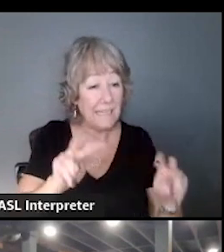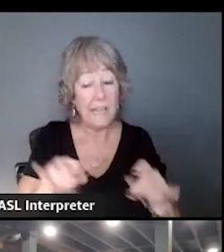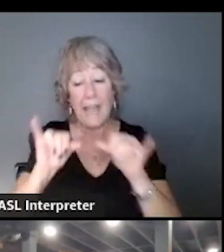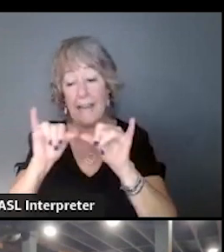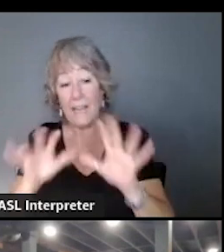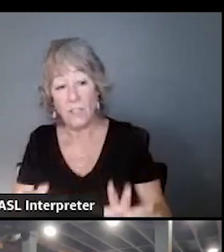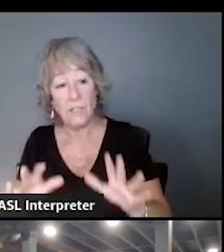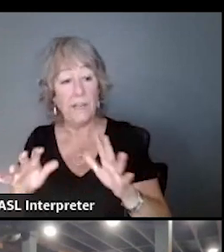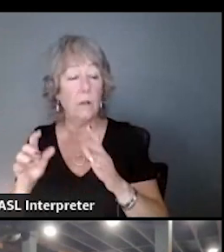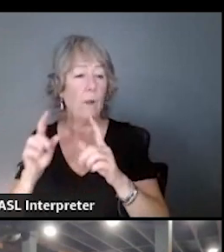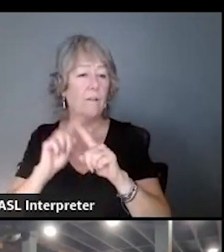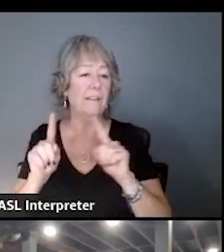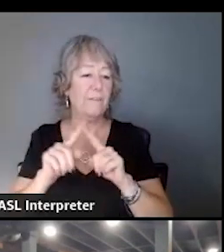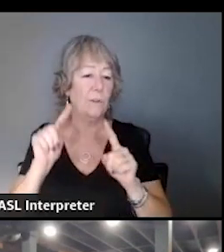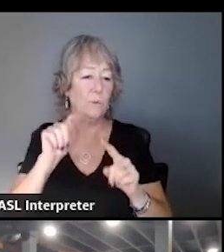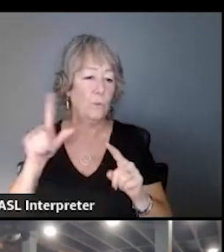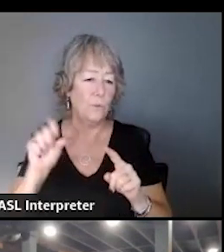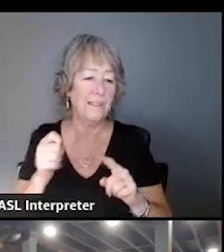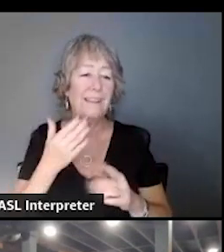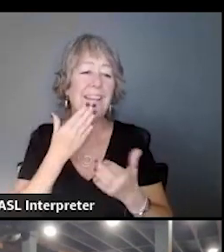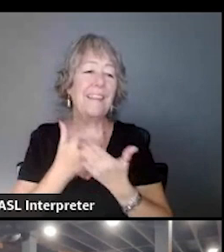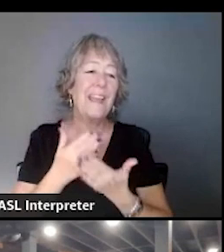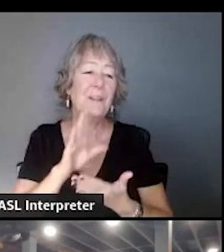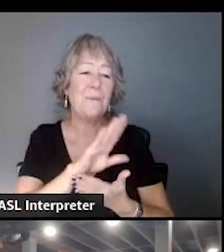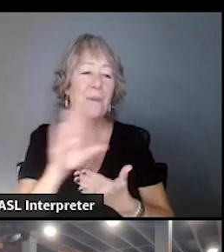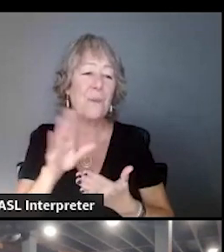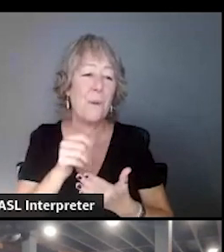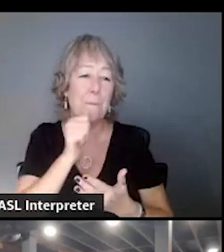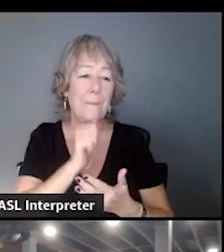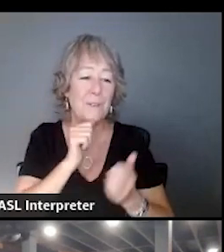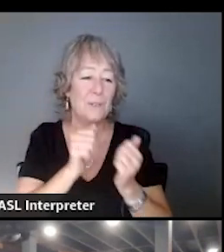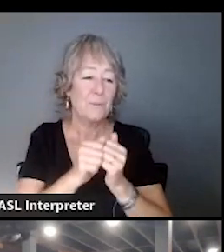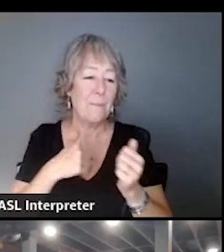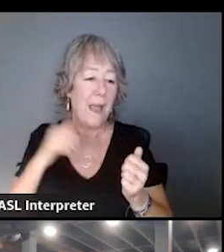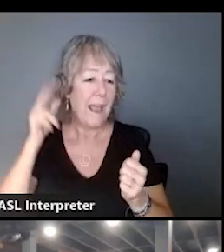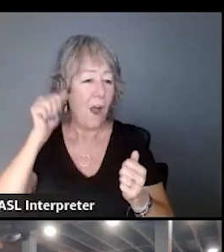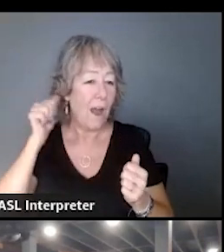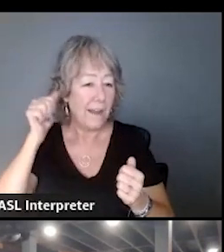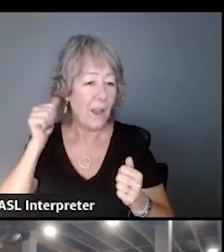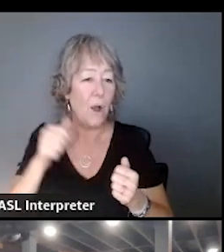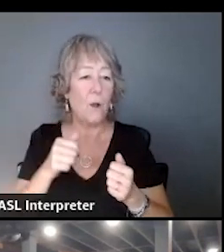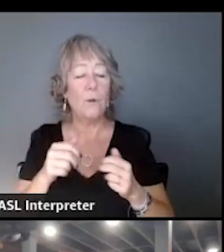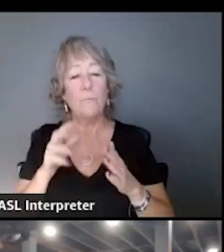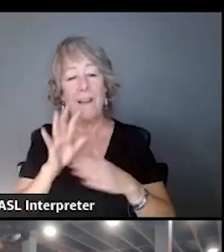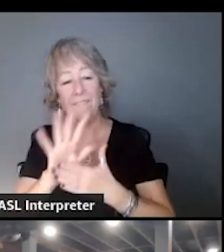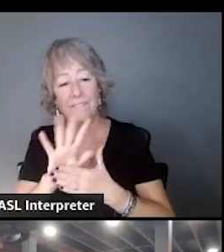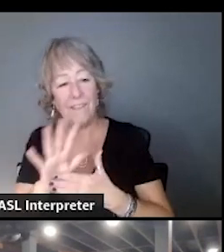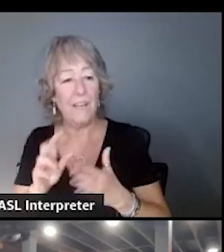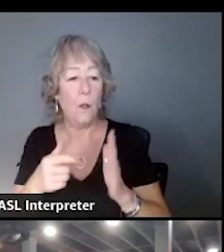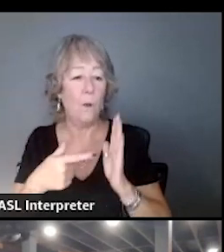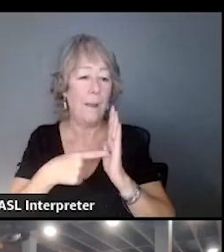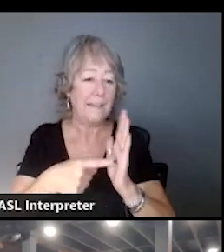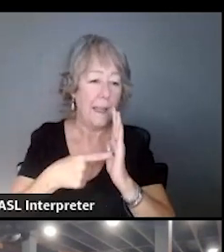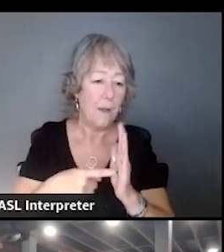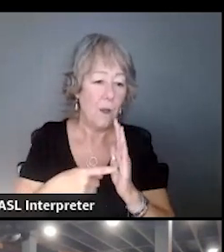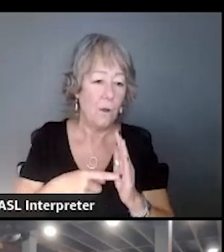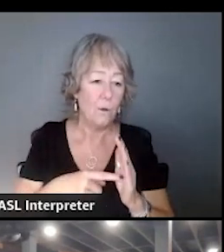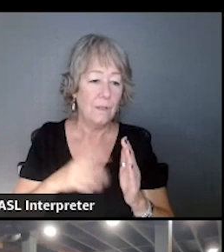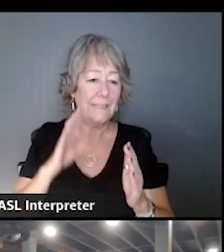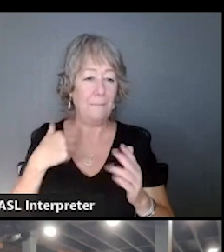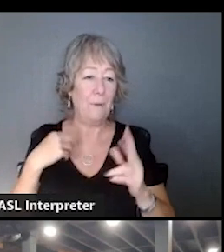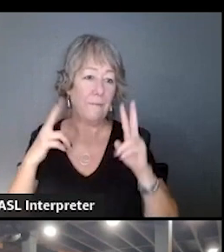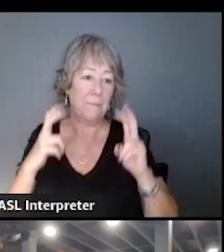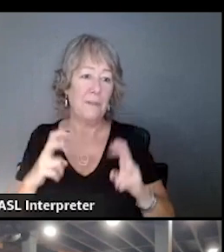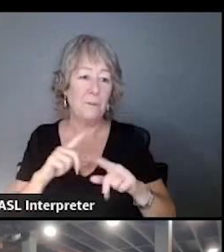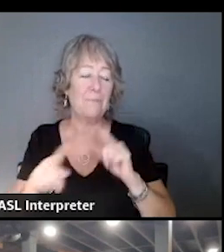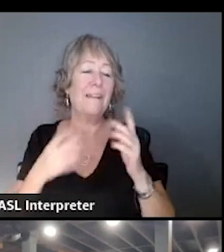have those tools. And thank you for your patience with my audio, my videos, my demos seem to have had some issues, but thank